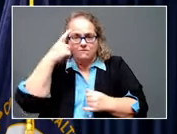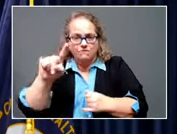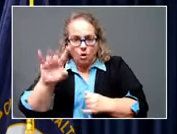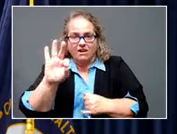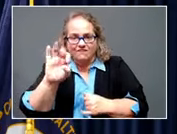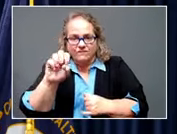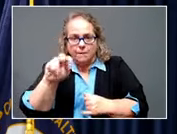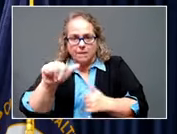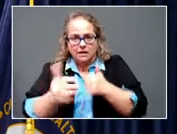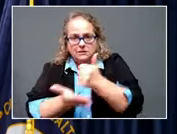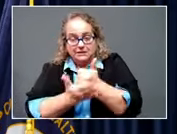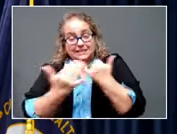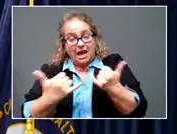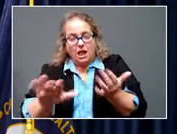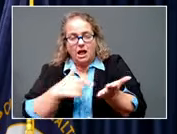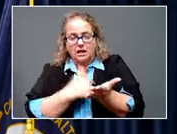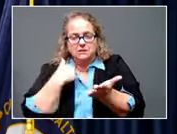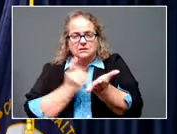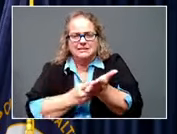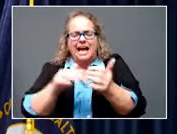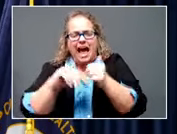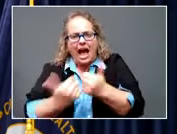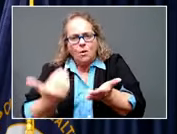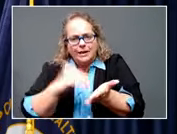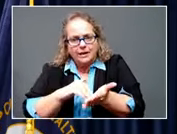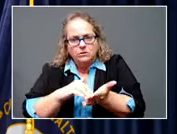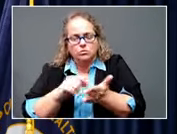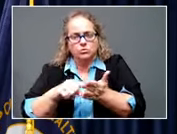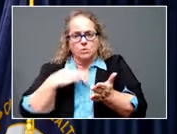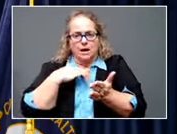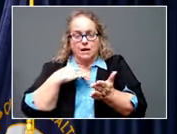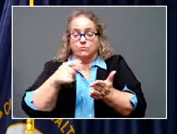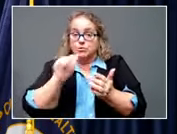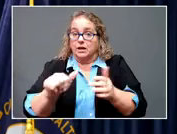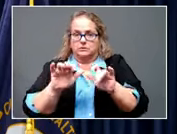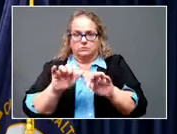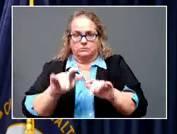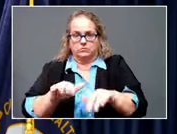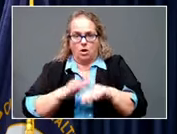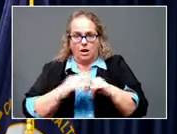assistance again. First, you can do it online at